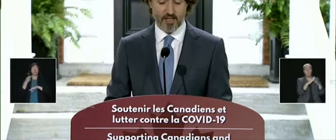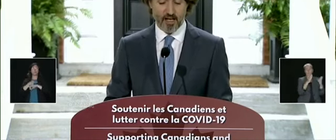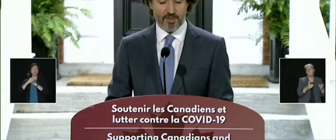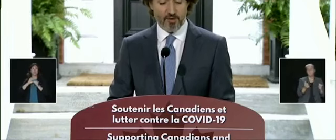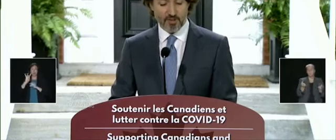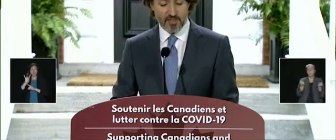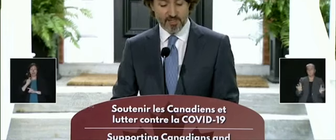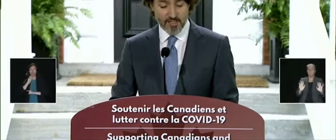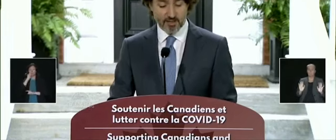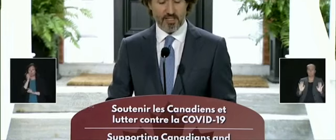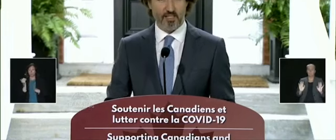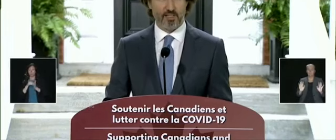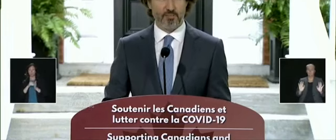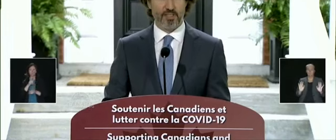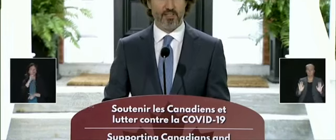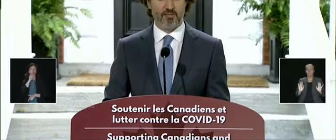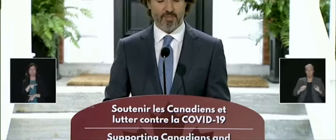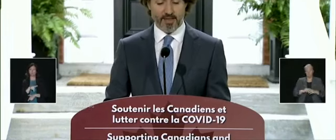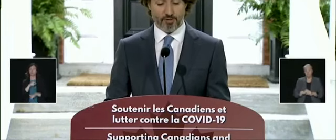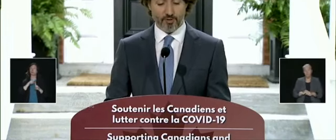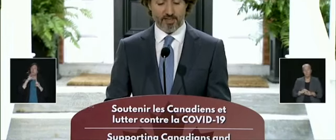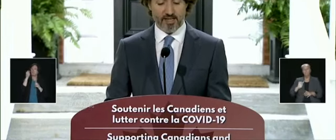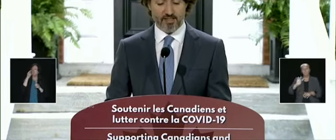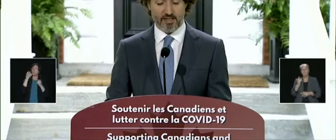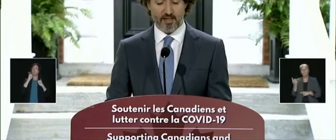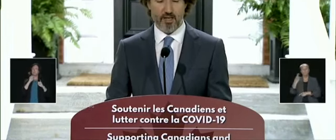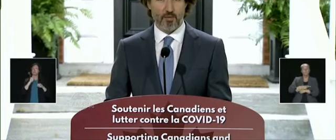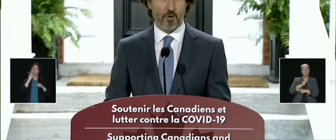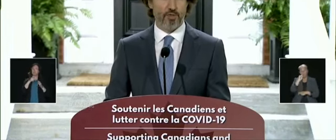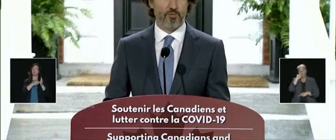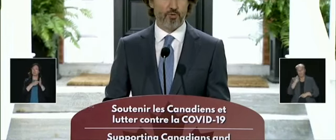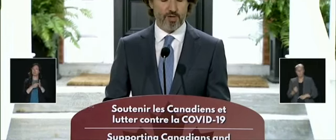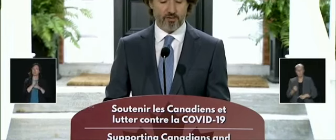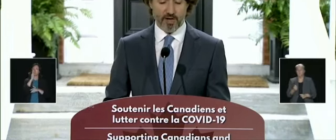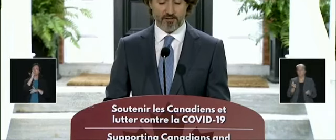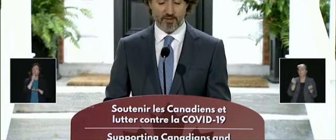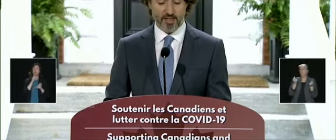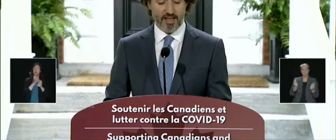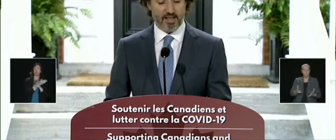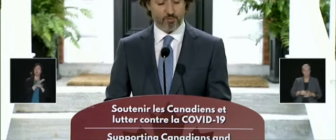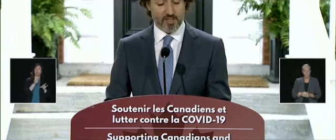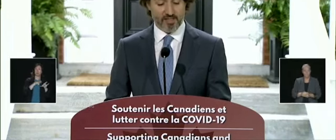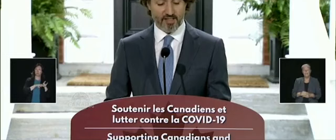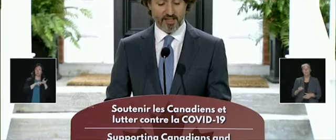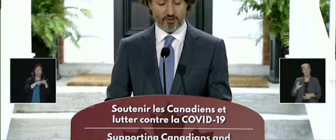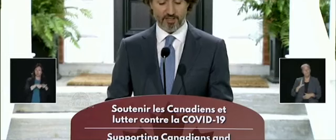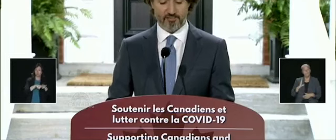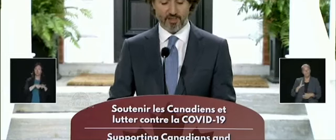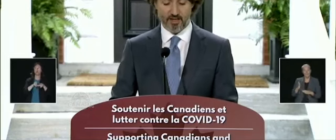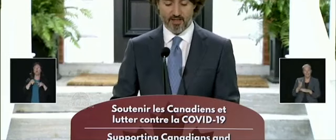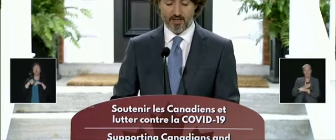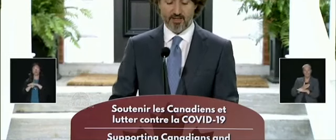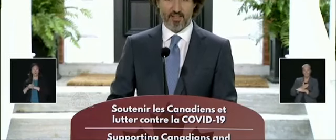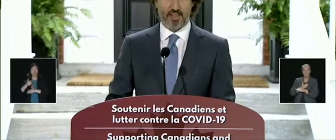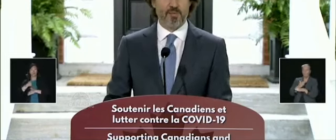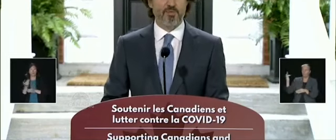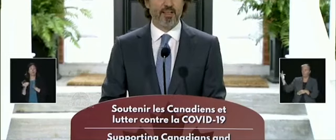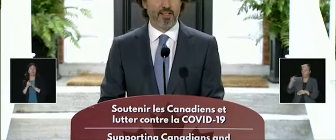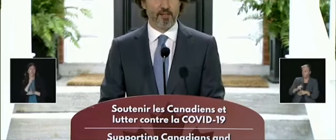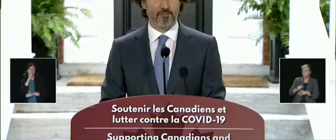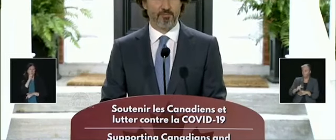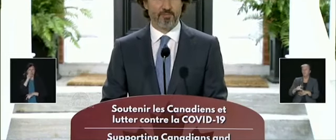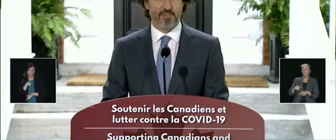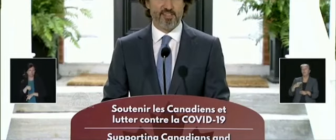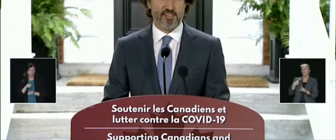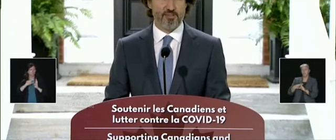test, but they will still need to complete mandatory testing both pre-arrival and once in the country. Let me be